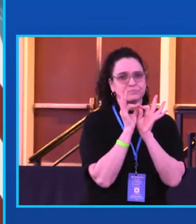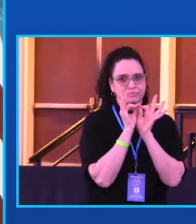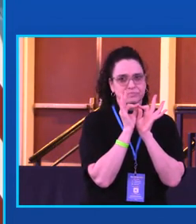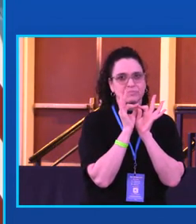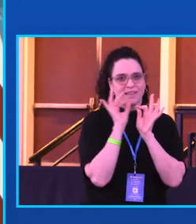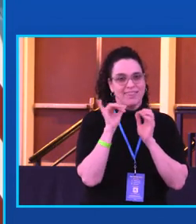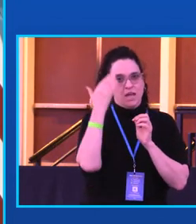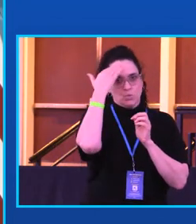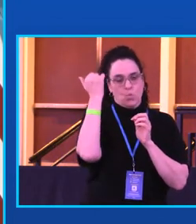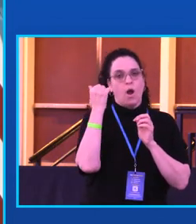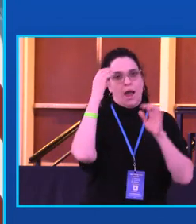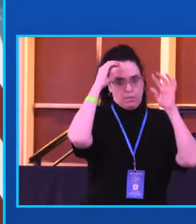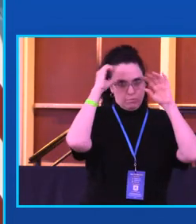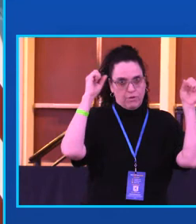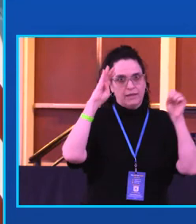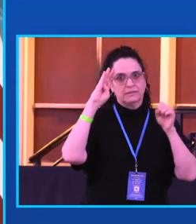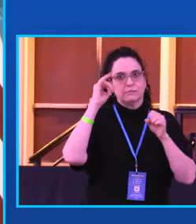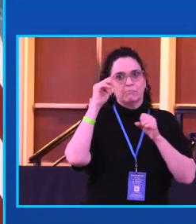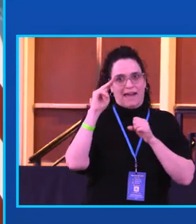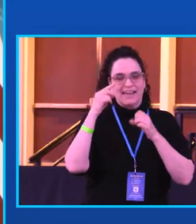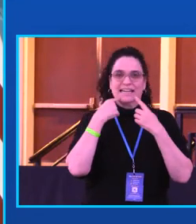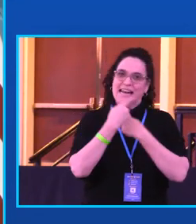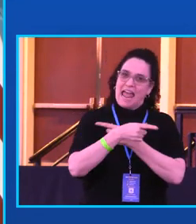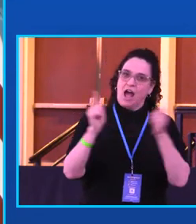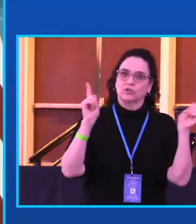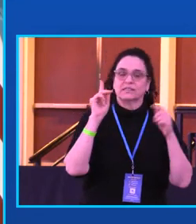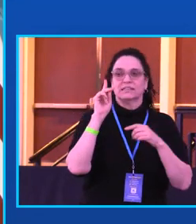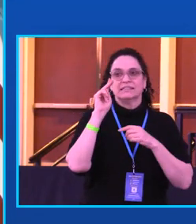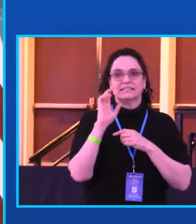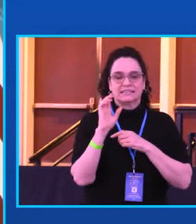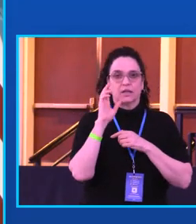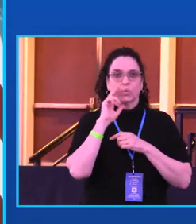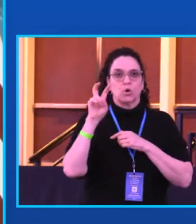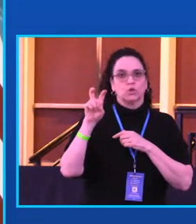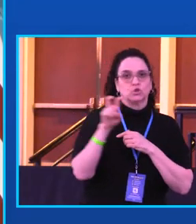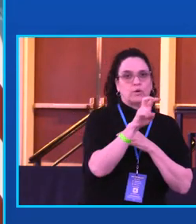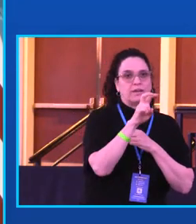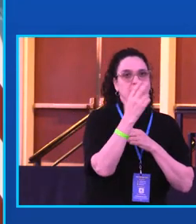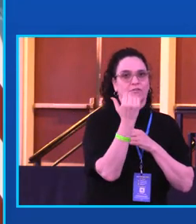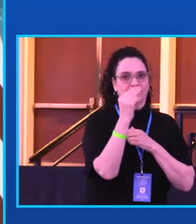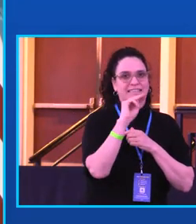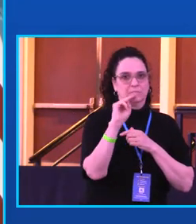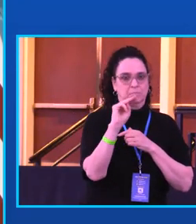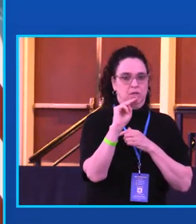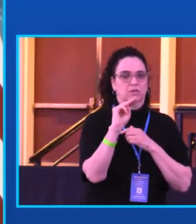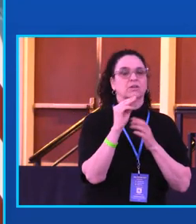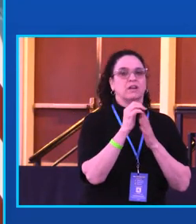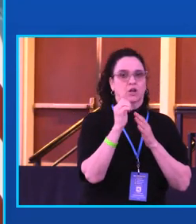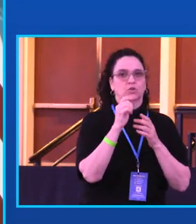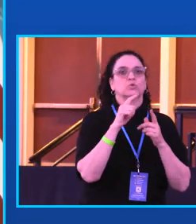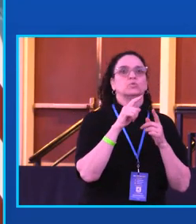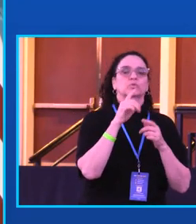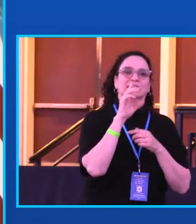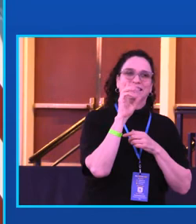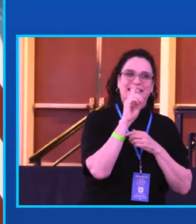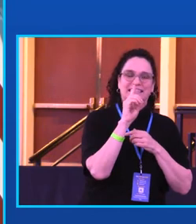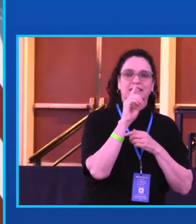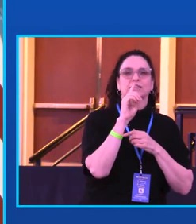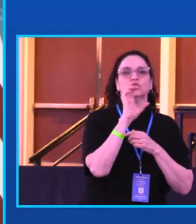why President Biden announced that the DNC will transfer $15 million to the DCCC and the